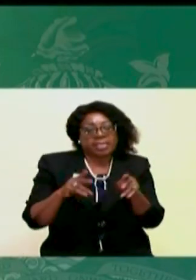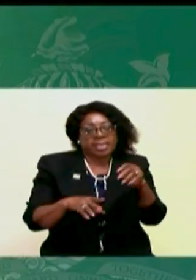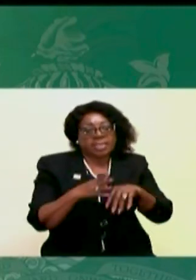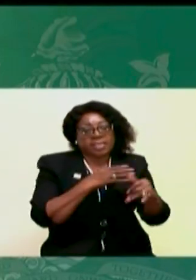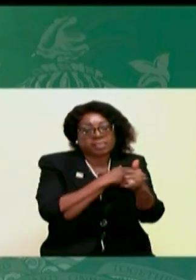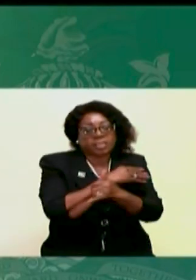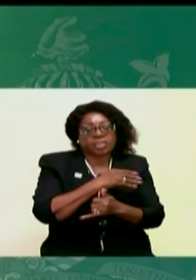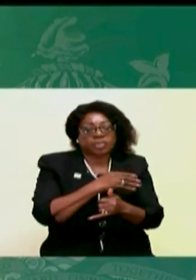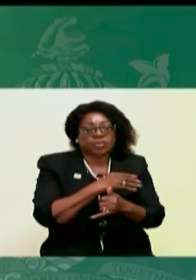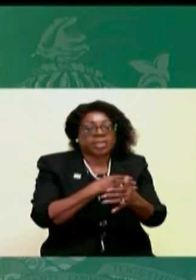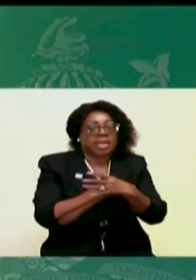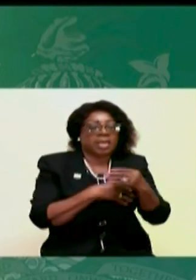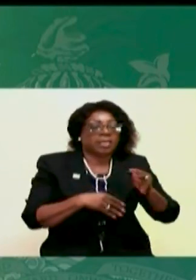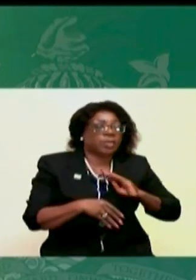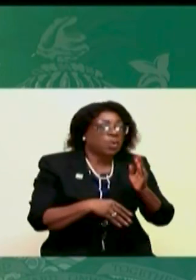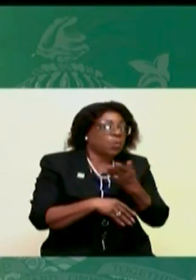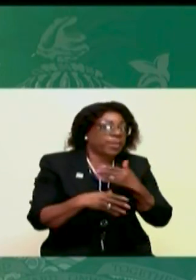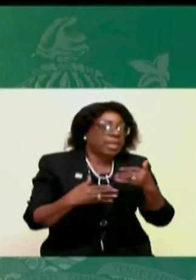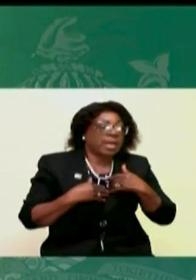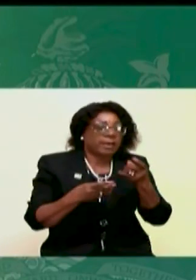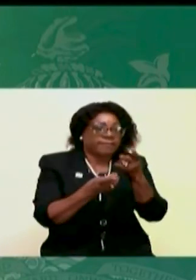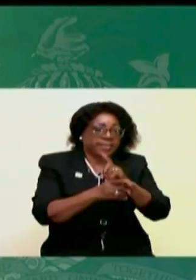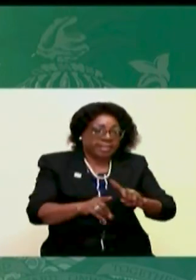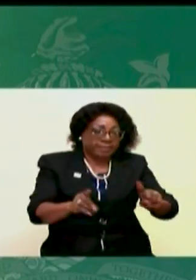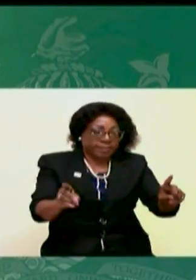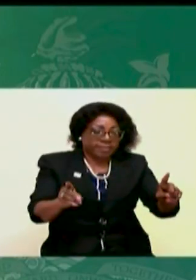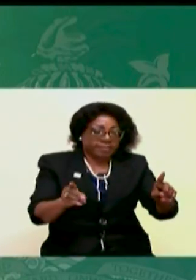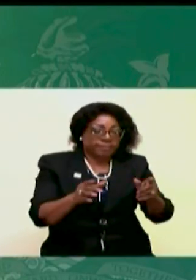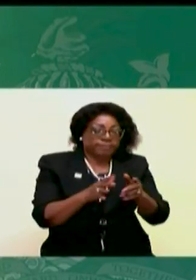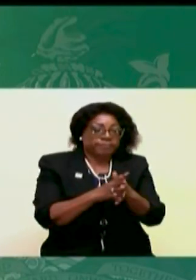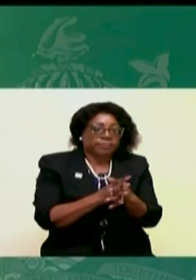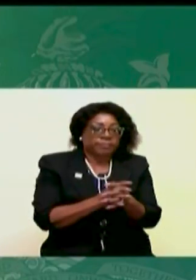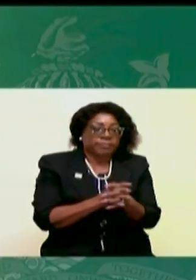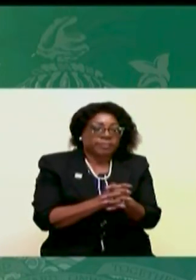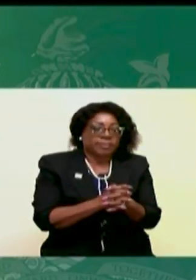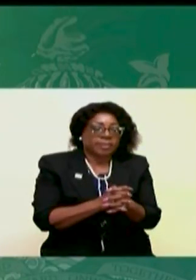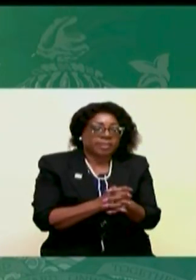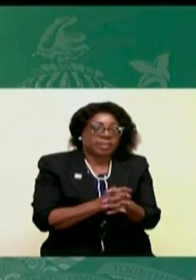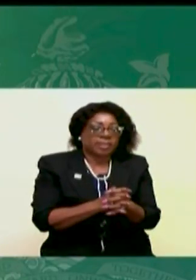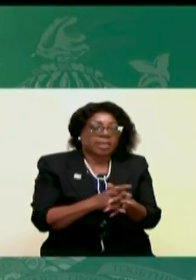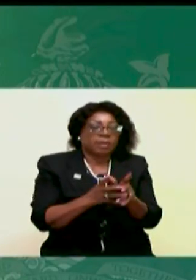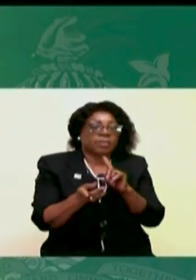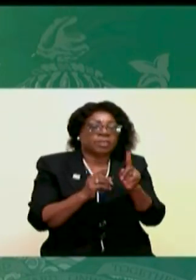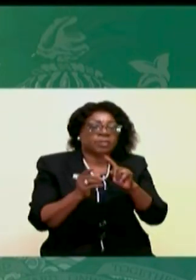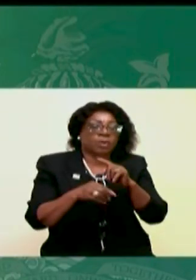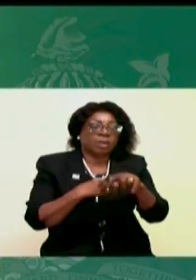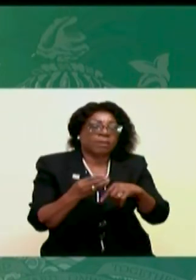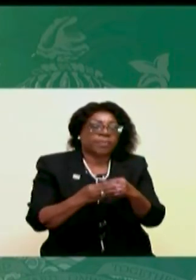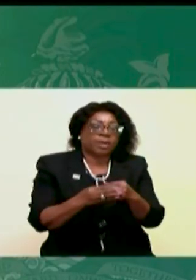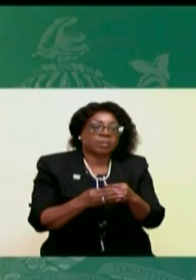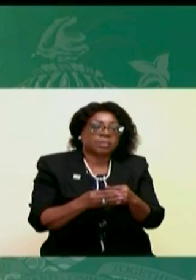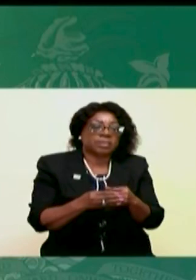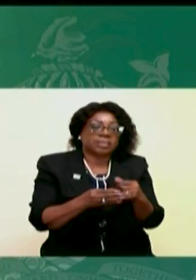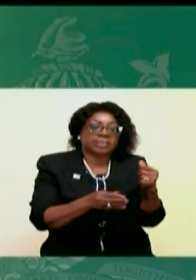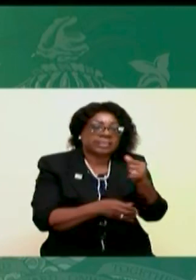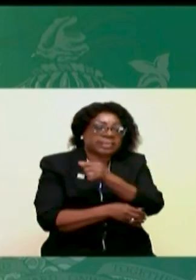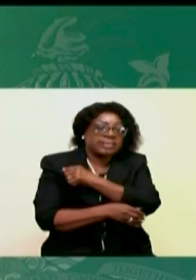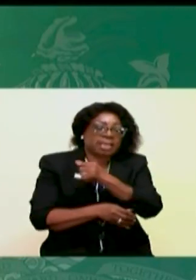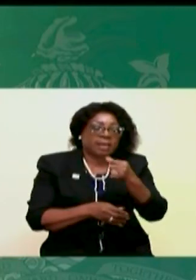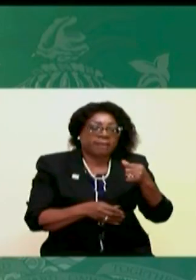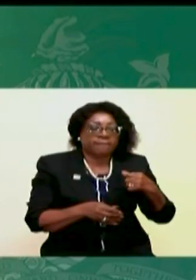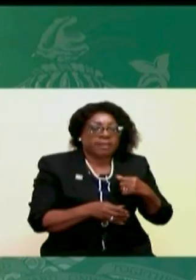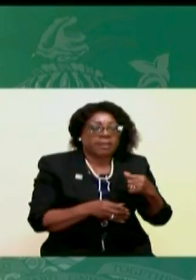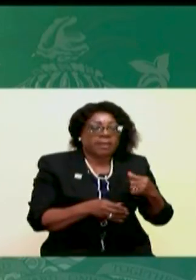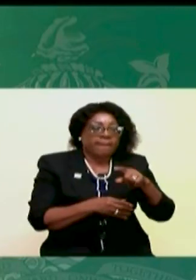delivered. Madam Speaker, I want to talk about staff.